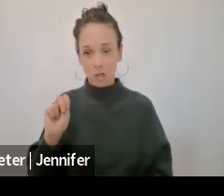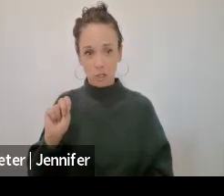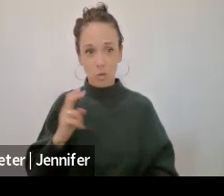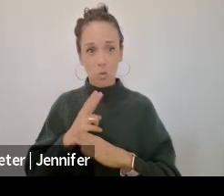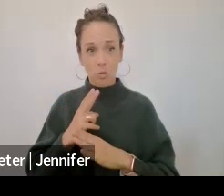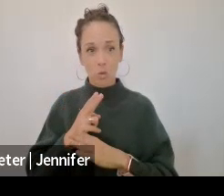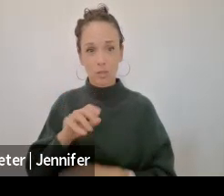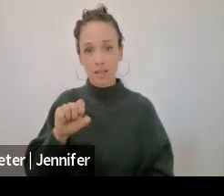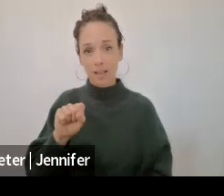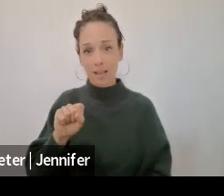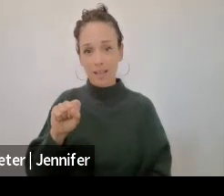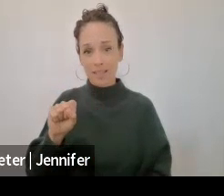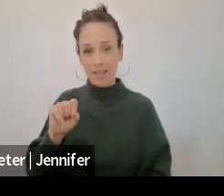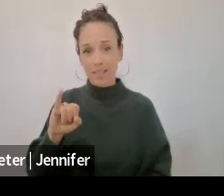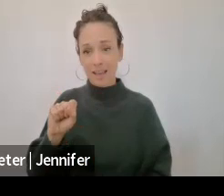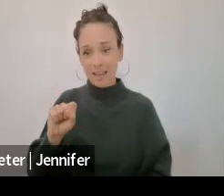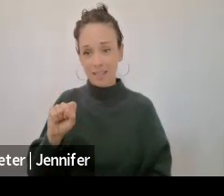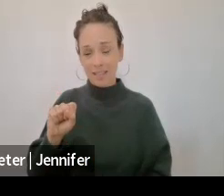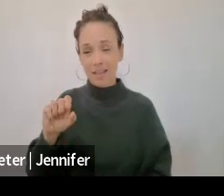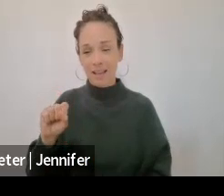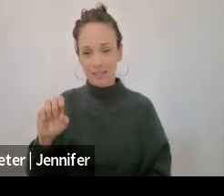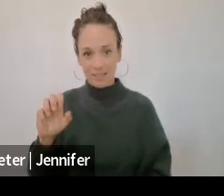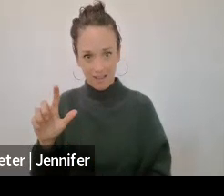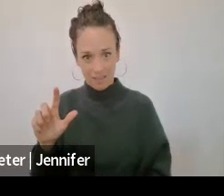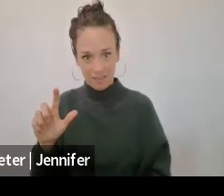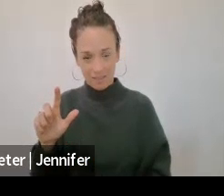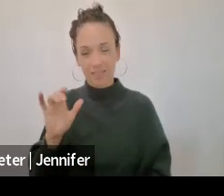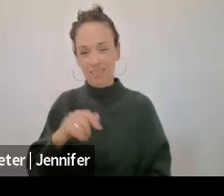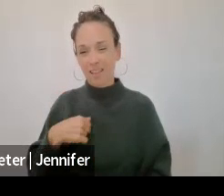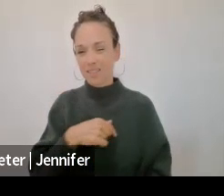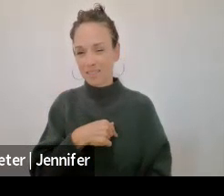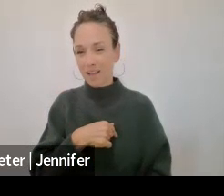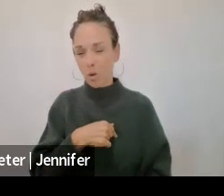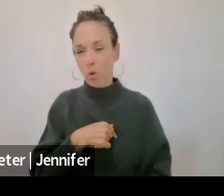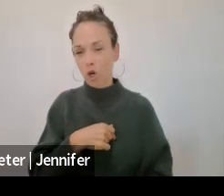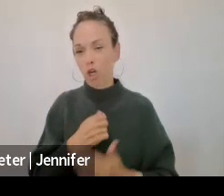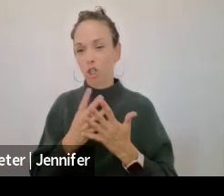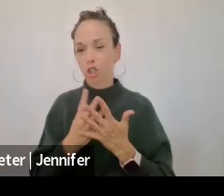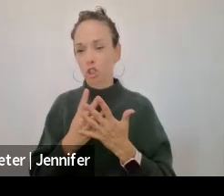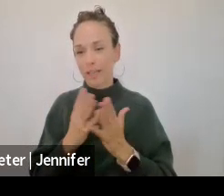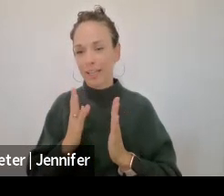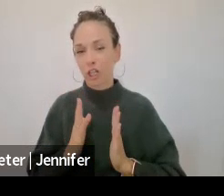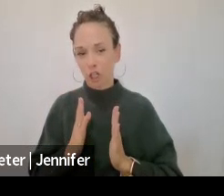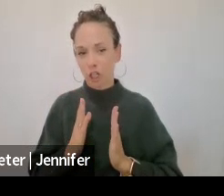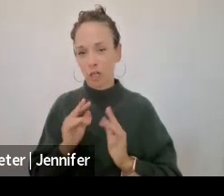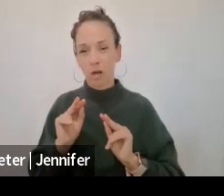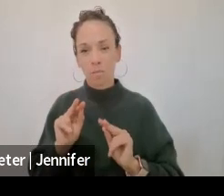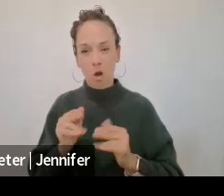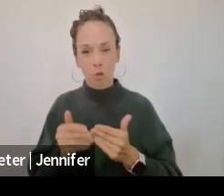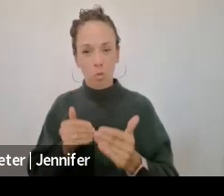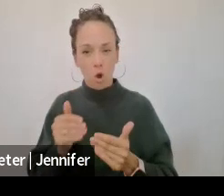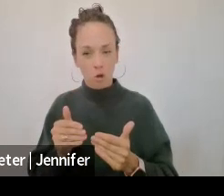SSIS SEL as our social emotional learning screener and progress monitoring